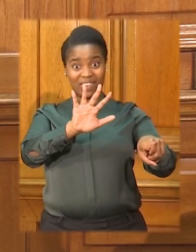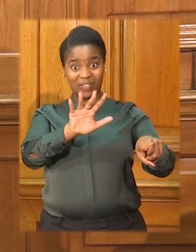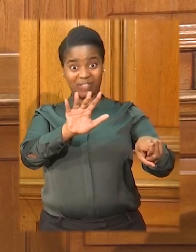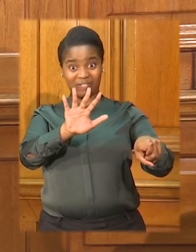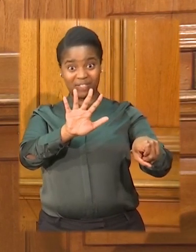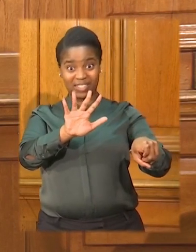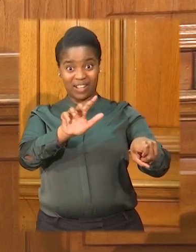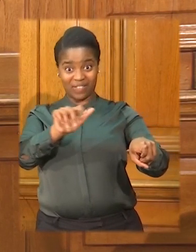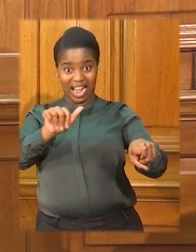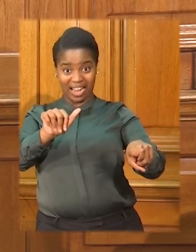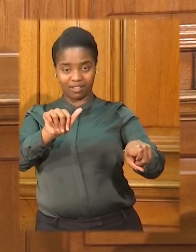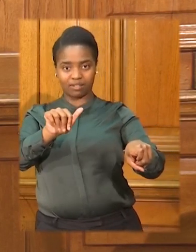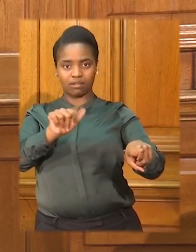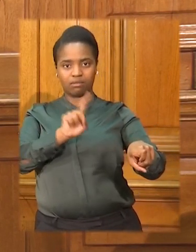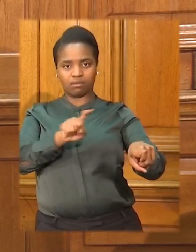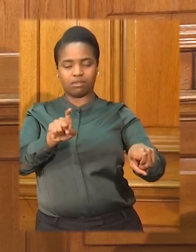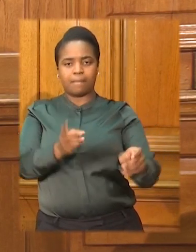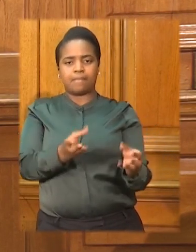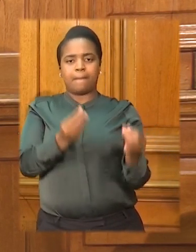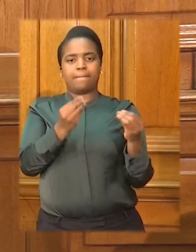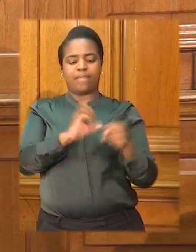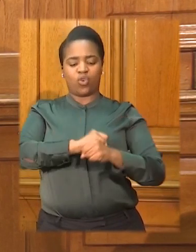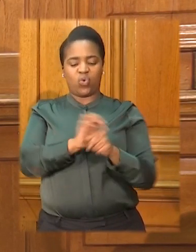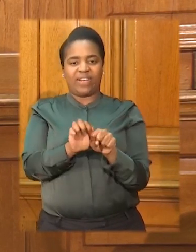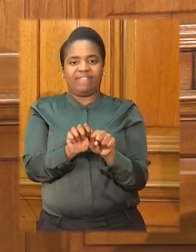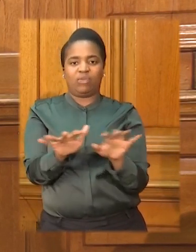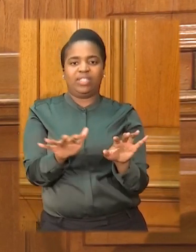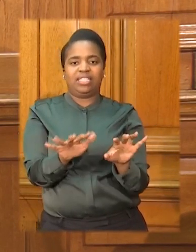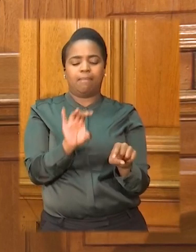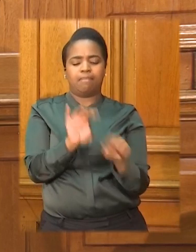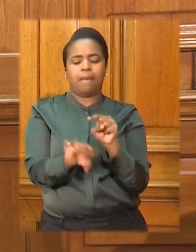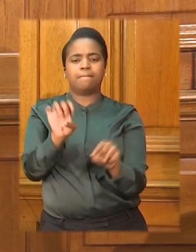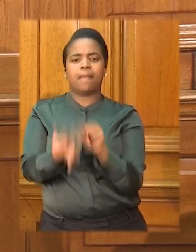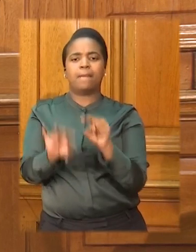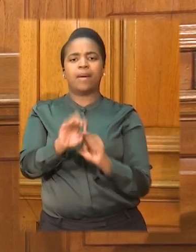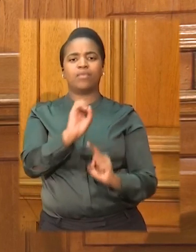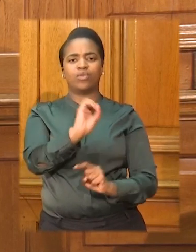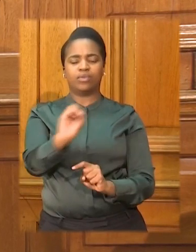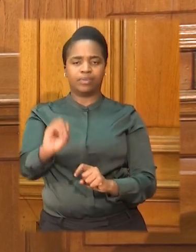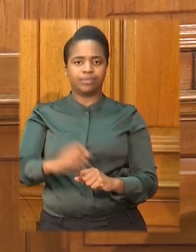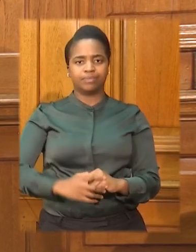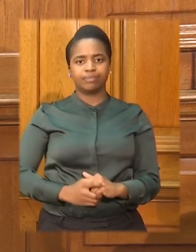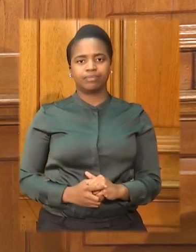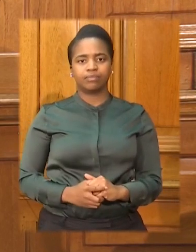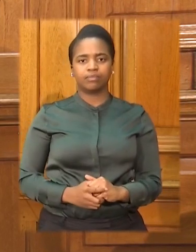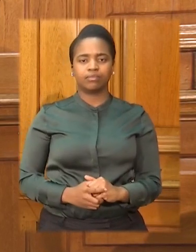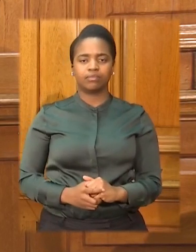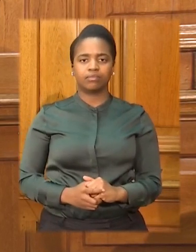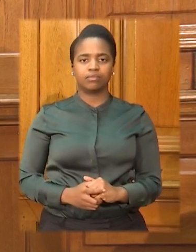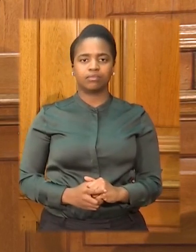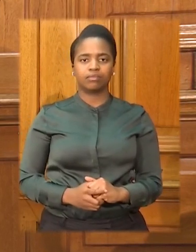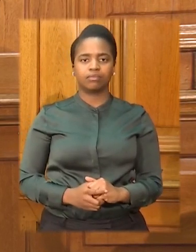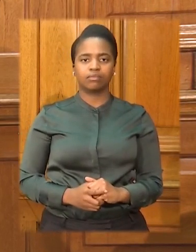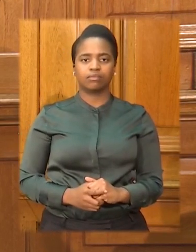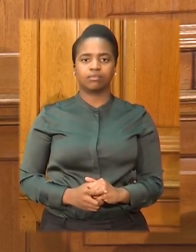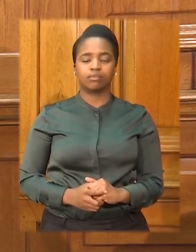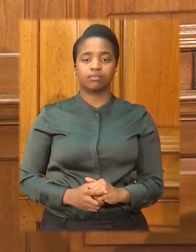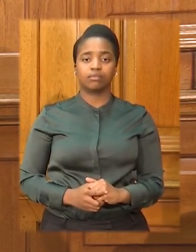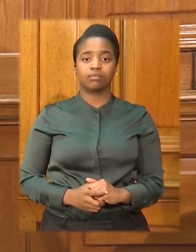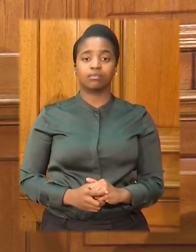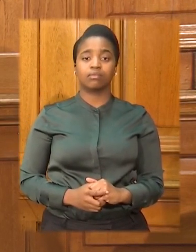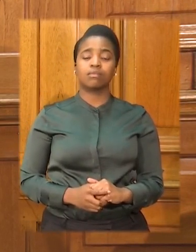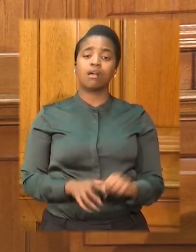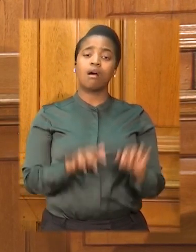3,465 confirmed cases of coronavirus have been identified. More than 2